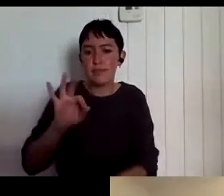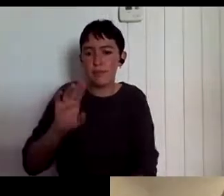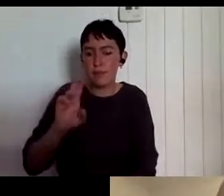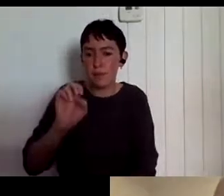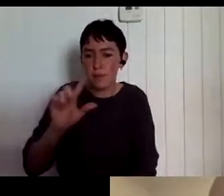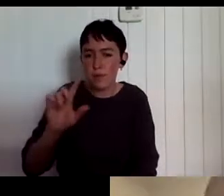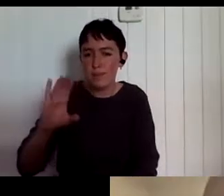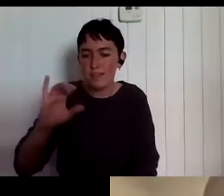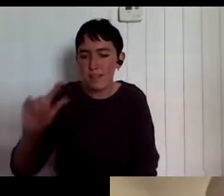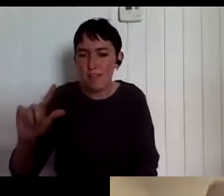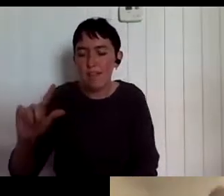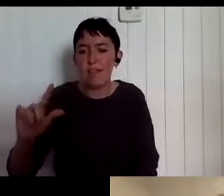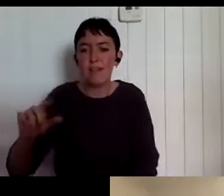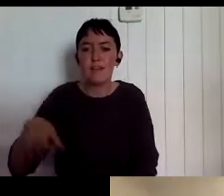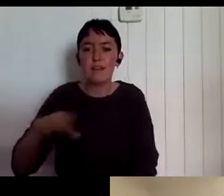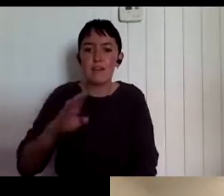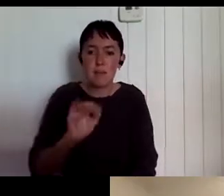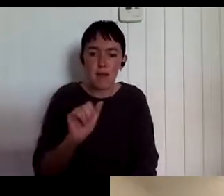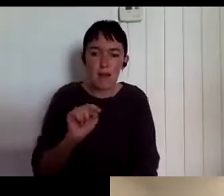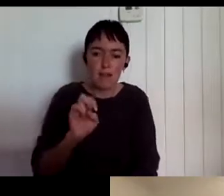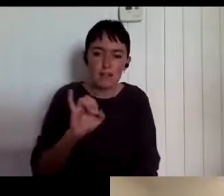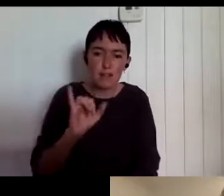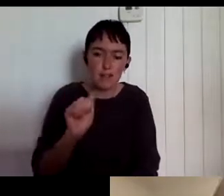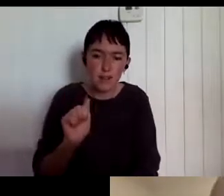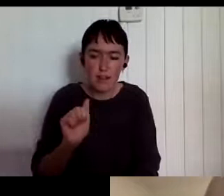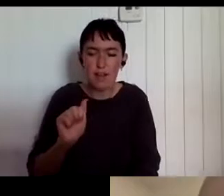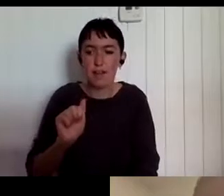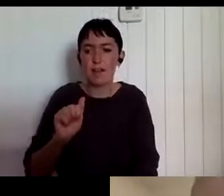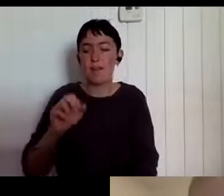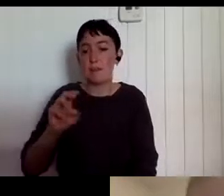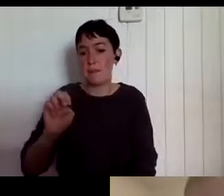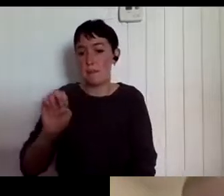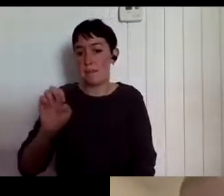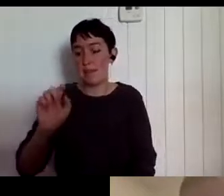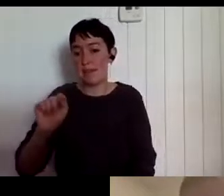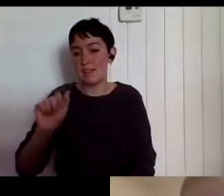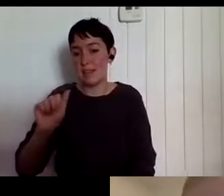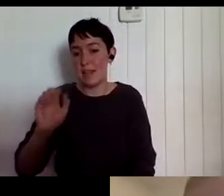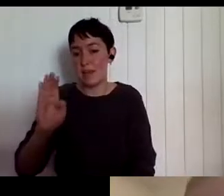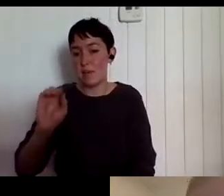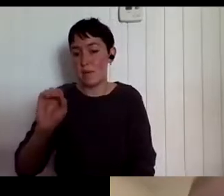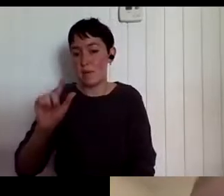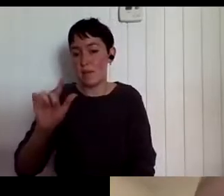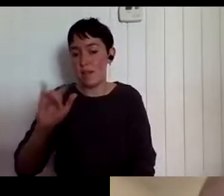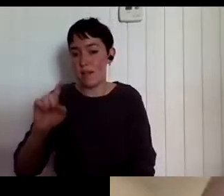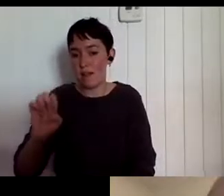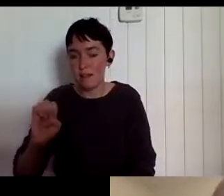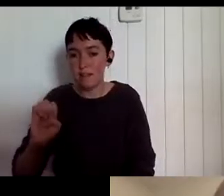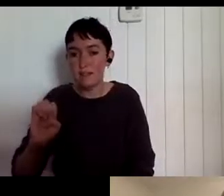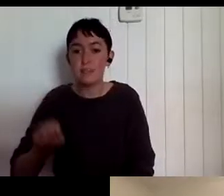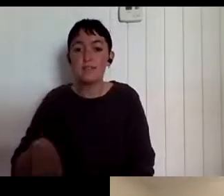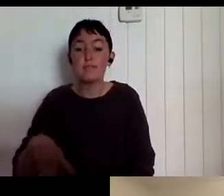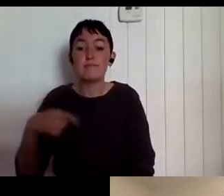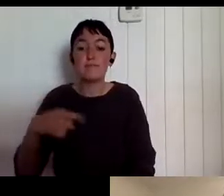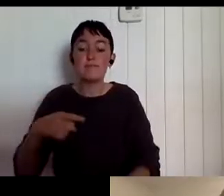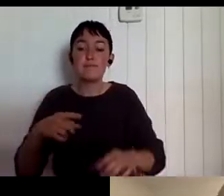metabolizing the molecules, and they will send it off. The molecules will touch the anode, and then they'll